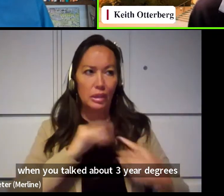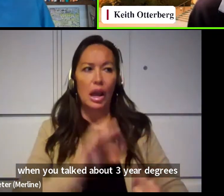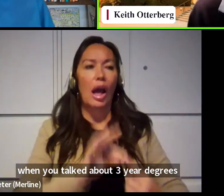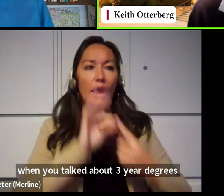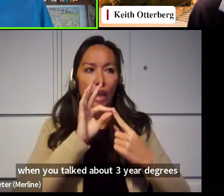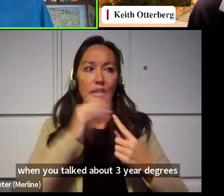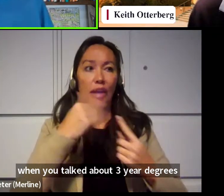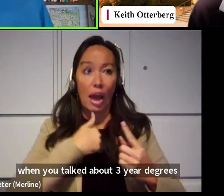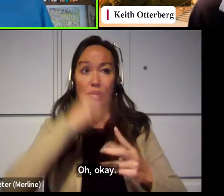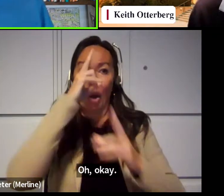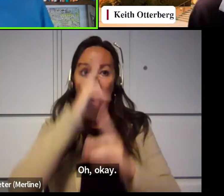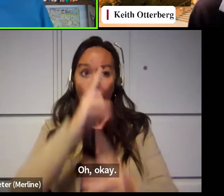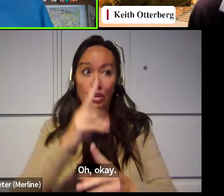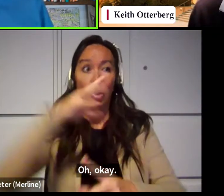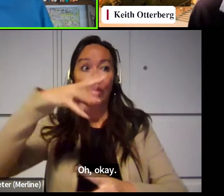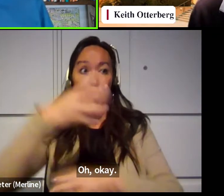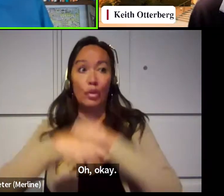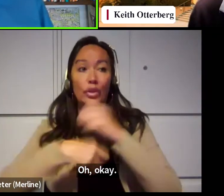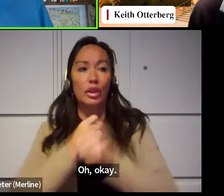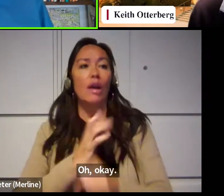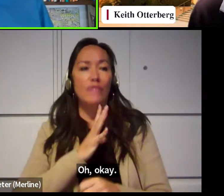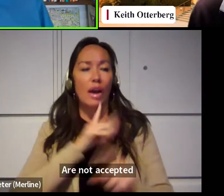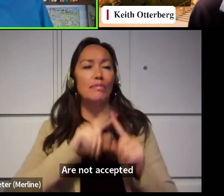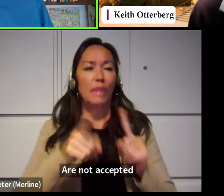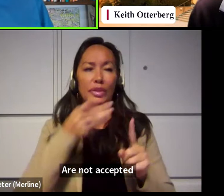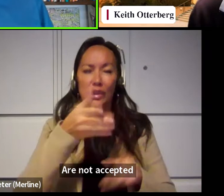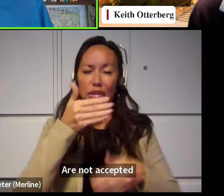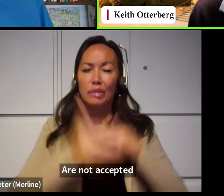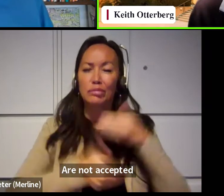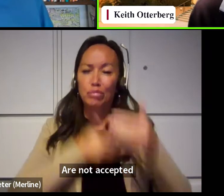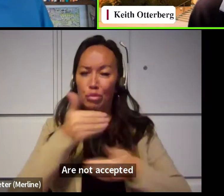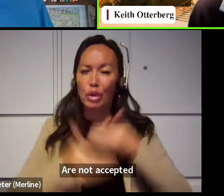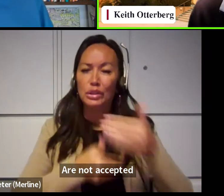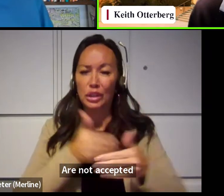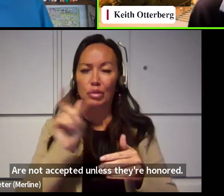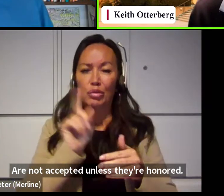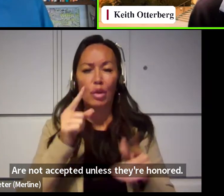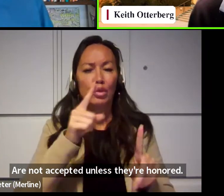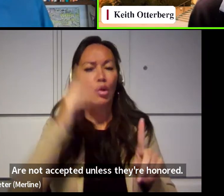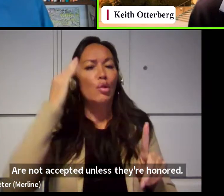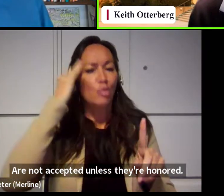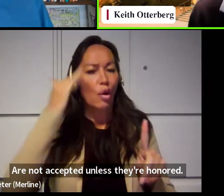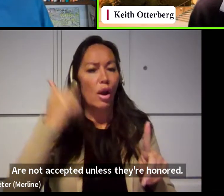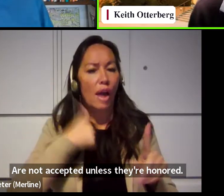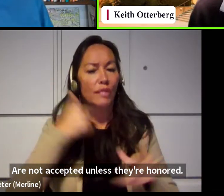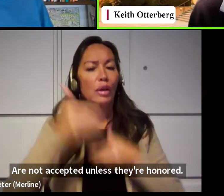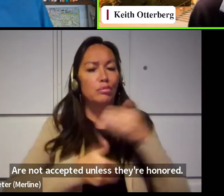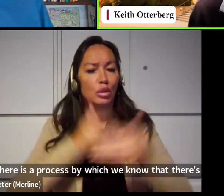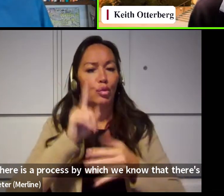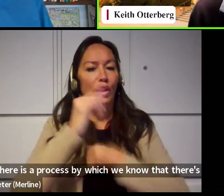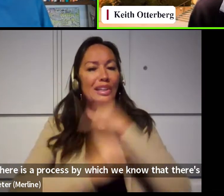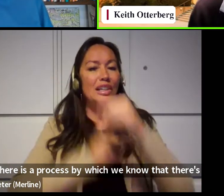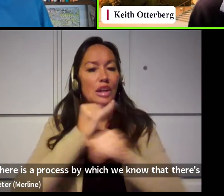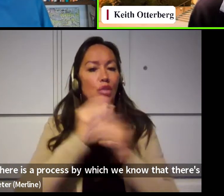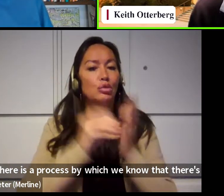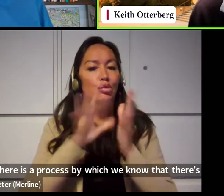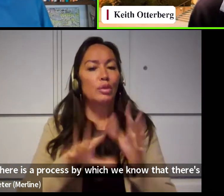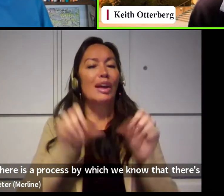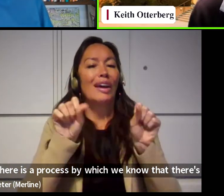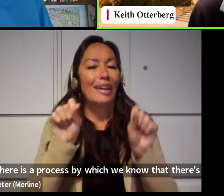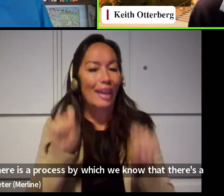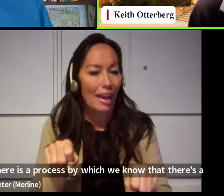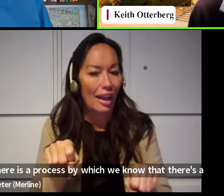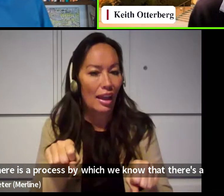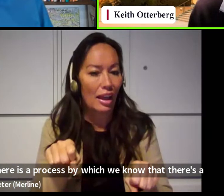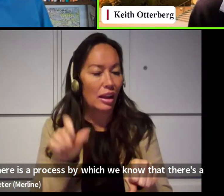honors, but right. There is a process by which we know that there's a process by which international students can